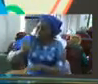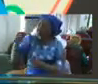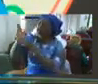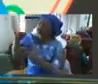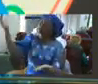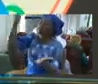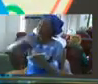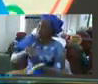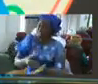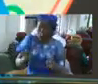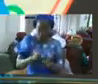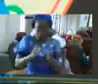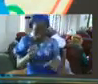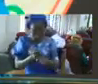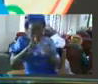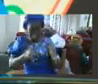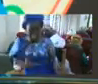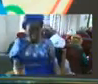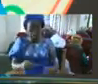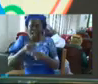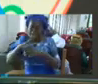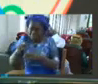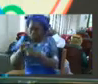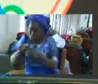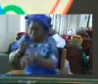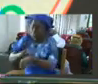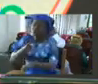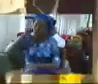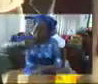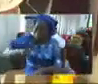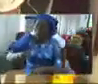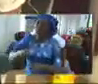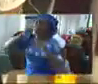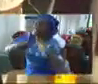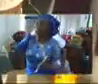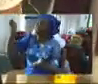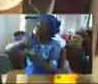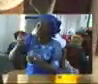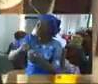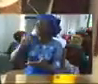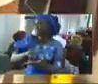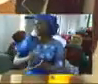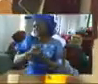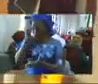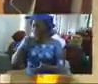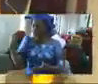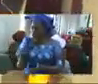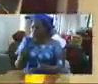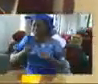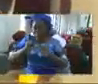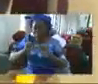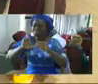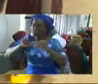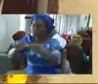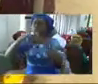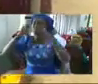15. Psalm 50 from verse 14 to 15. He said, offer thanksgiving unto God.